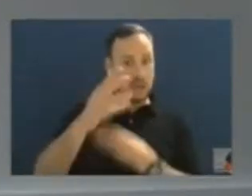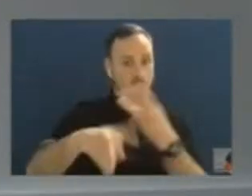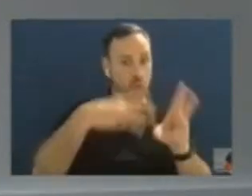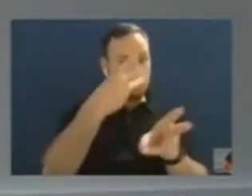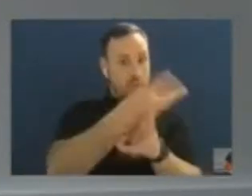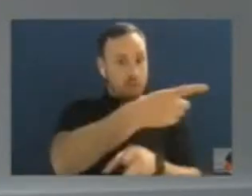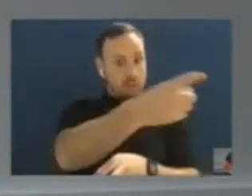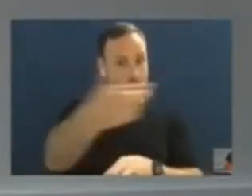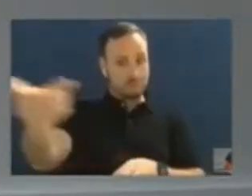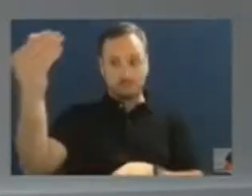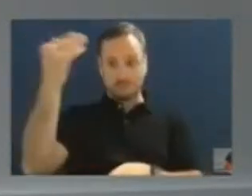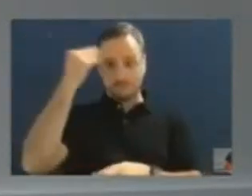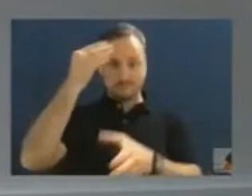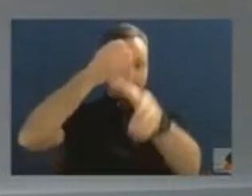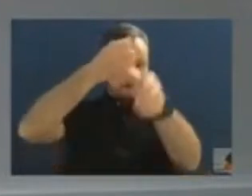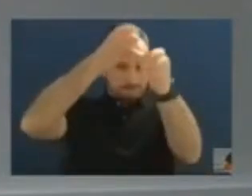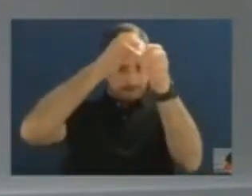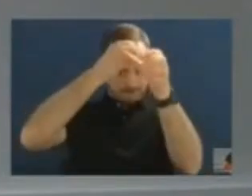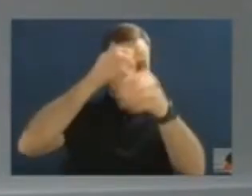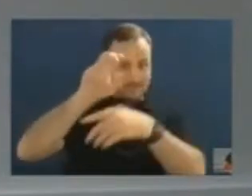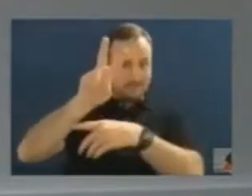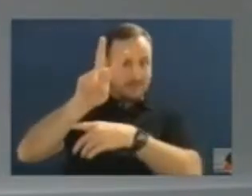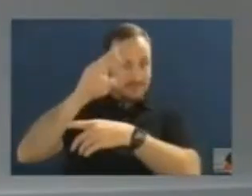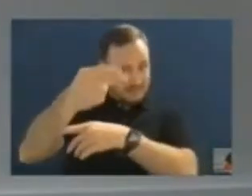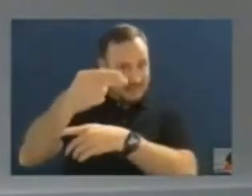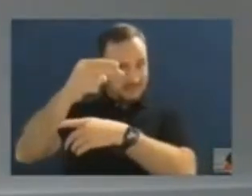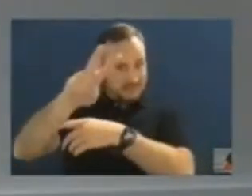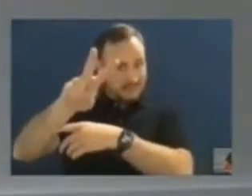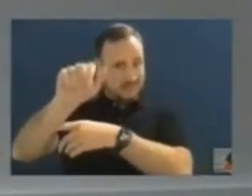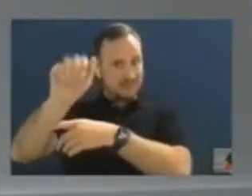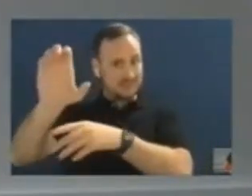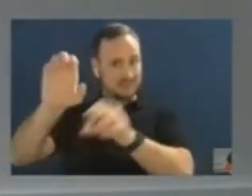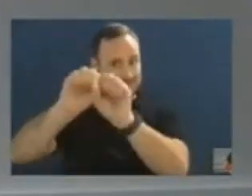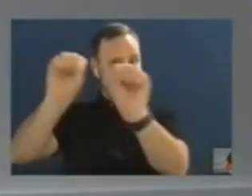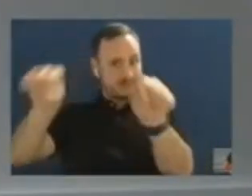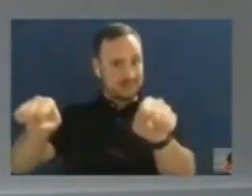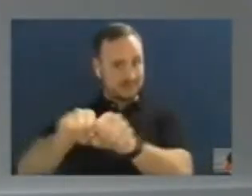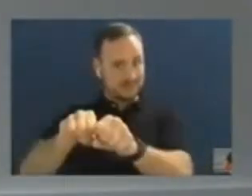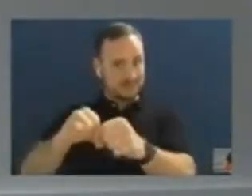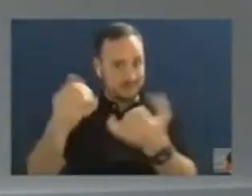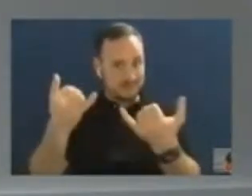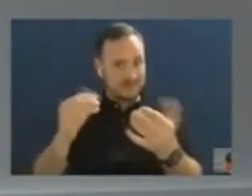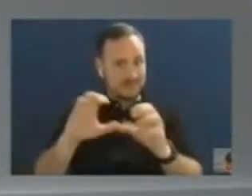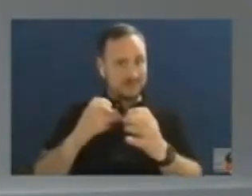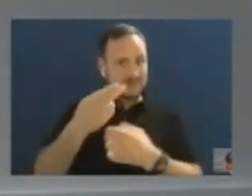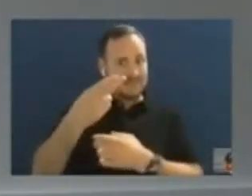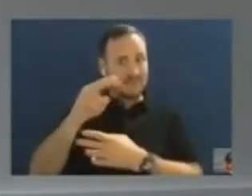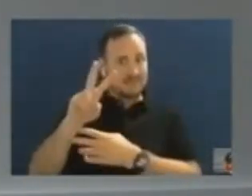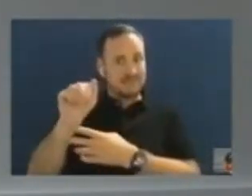they ever knew they needed to know. HVAC at this 101. point. So let's move on. Thank you.